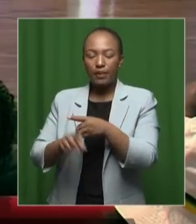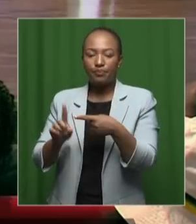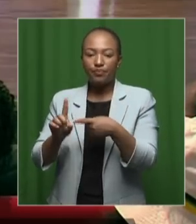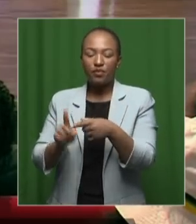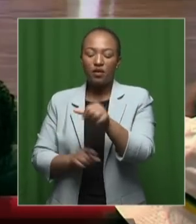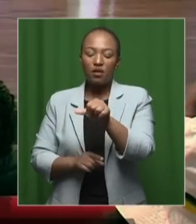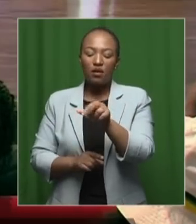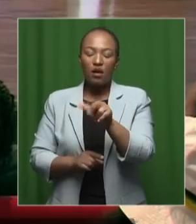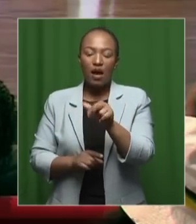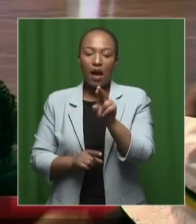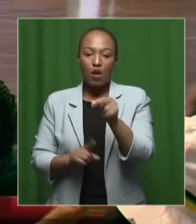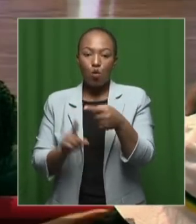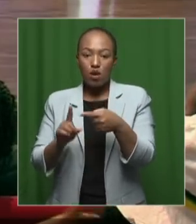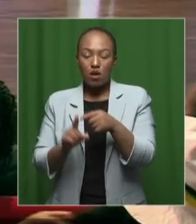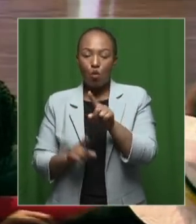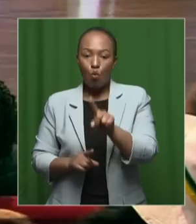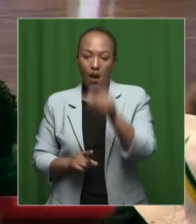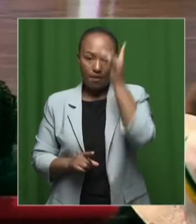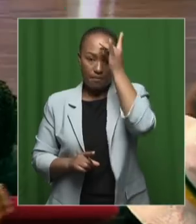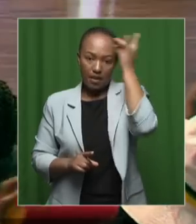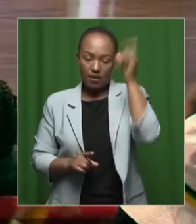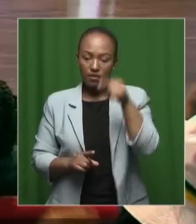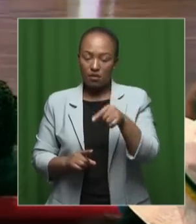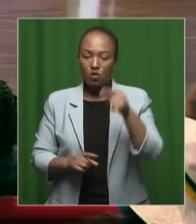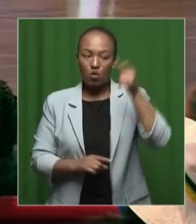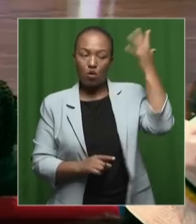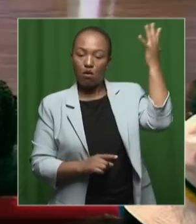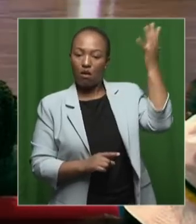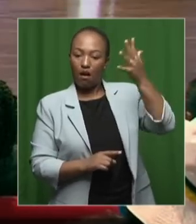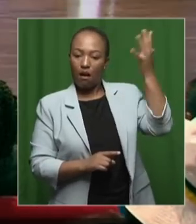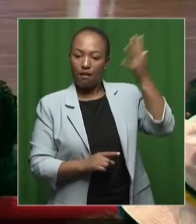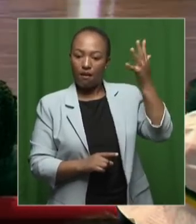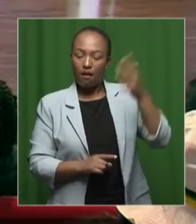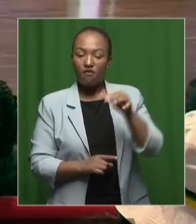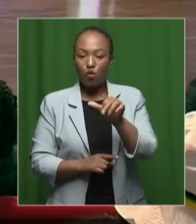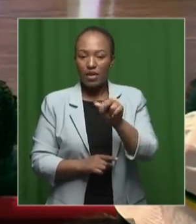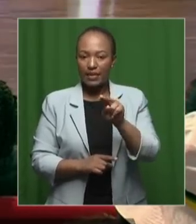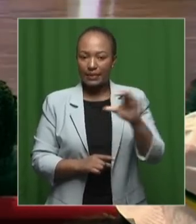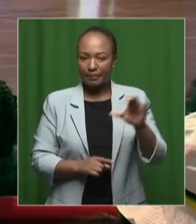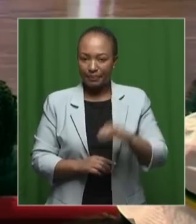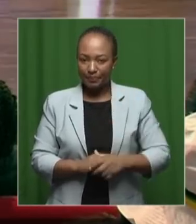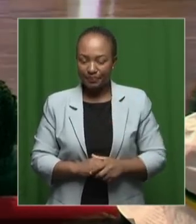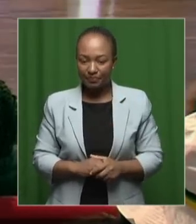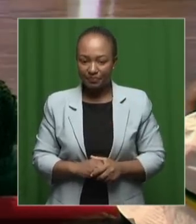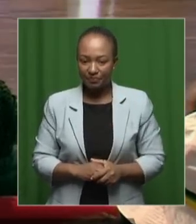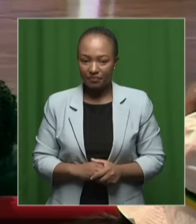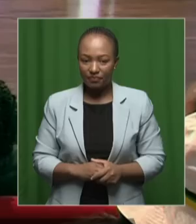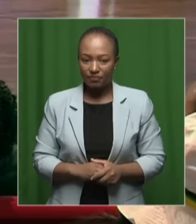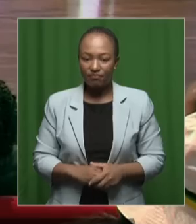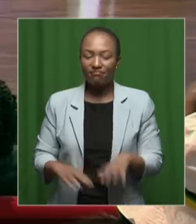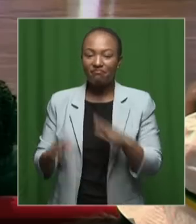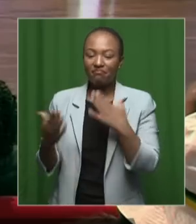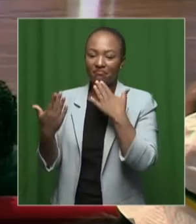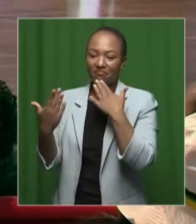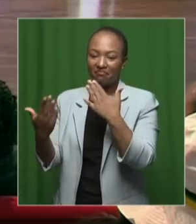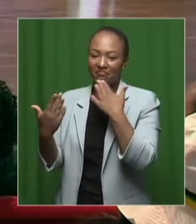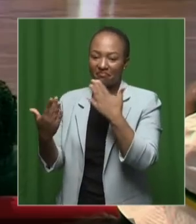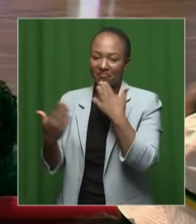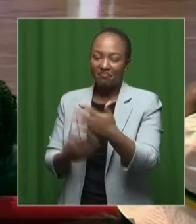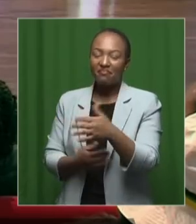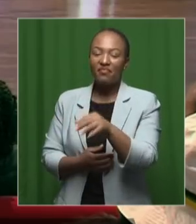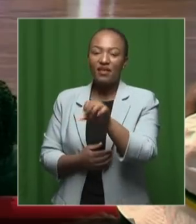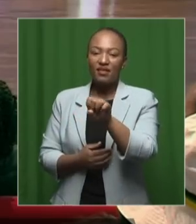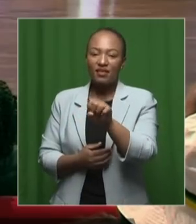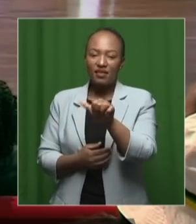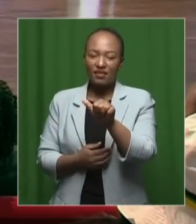left. 1 minute to give us your opening statements on this matter as the ANC. Thank you very much, Sakina, and